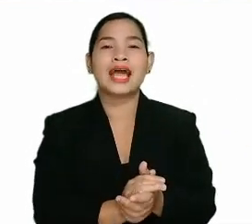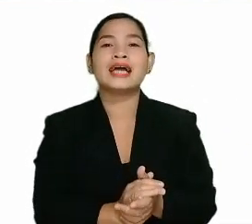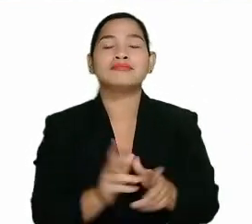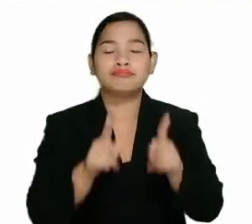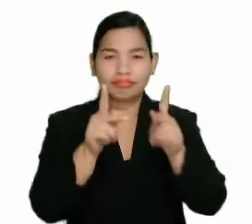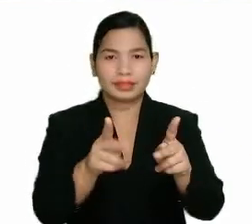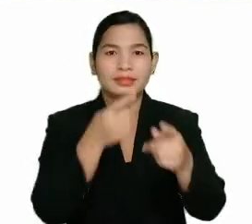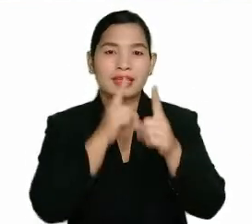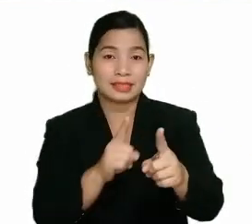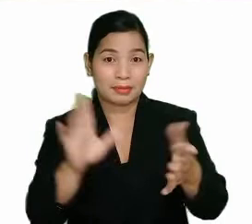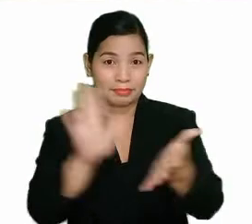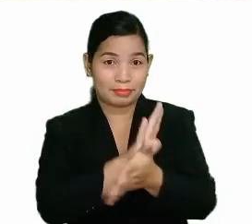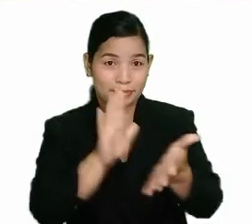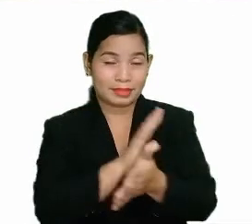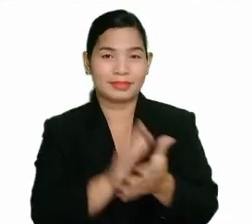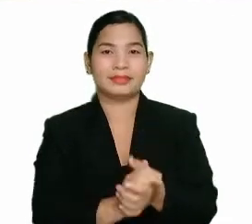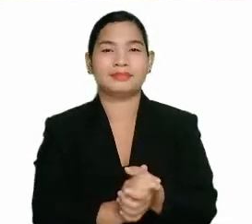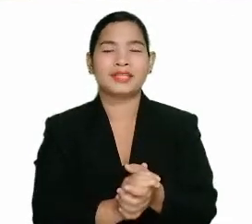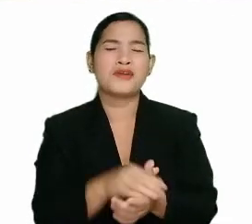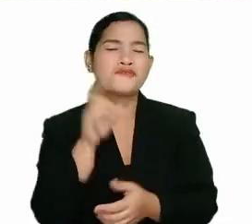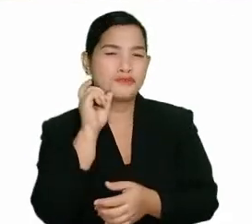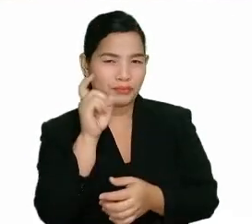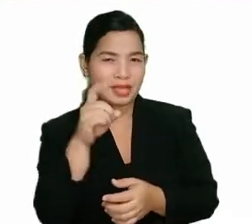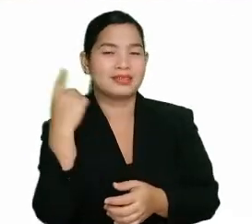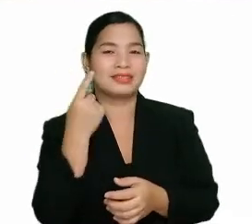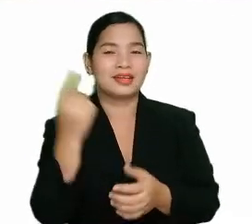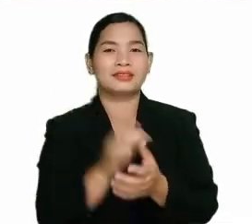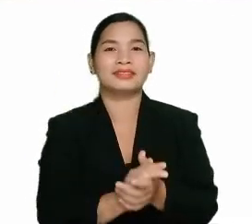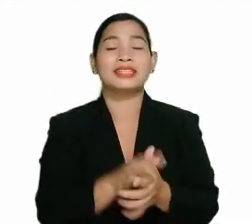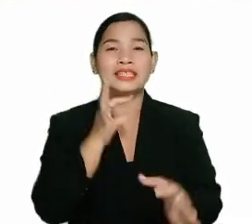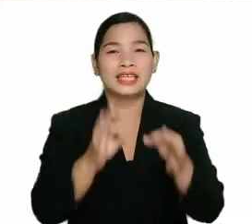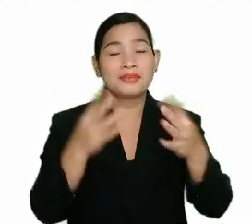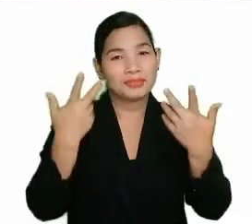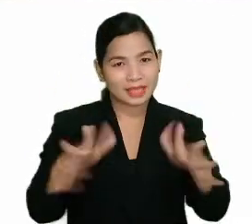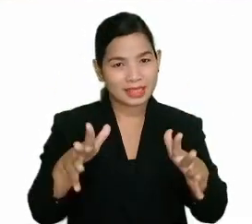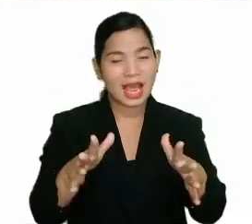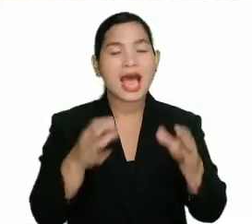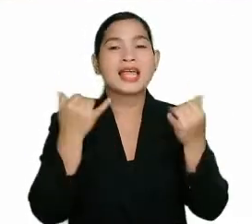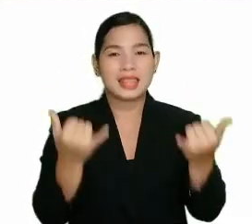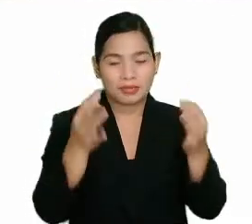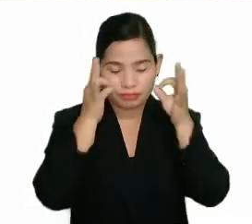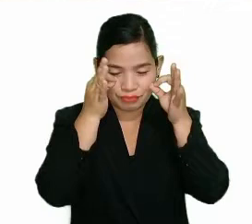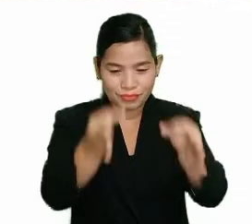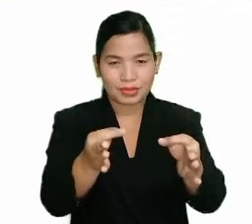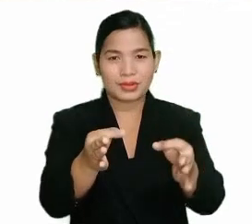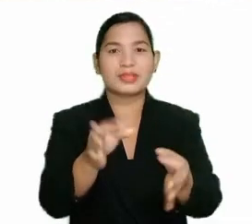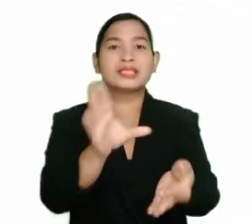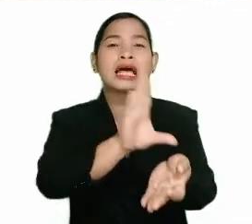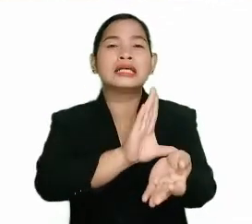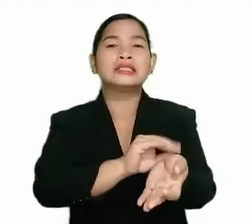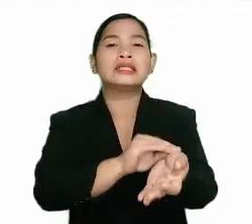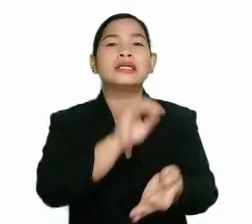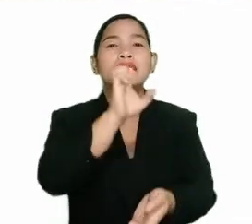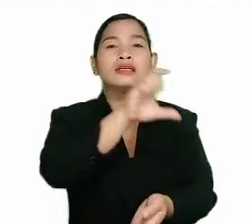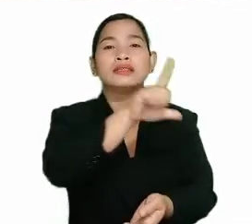in your answer sheets. This will be just quick. Once you are done, let us focus on the cell and what